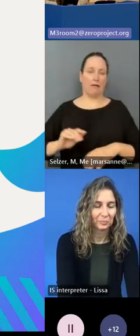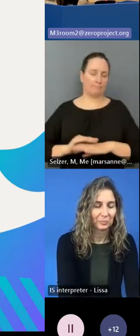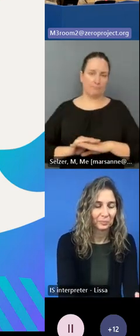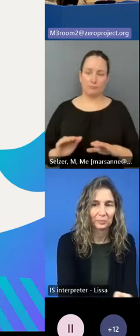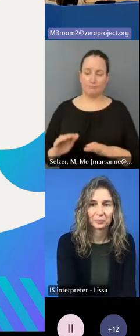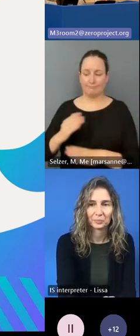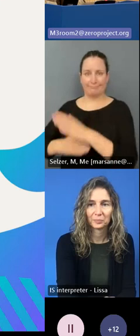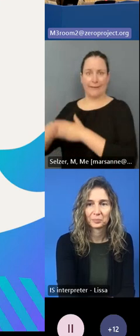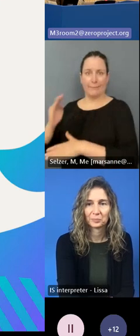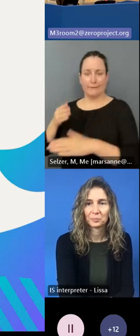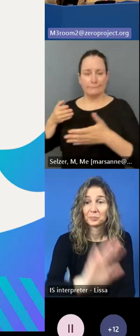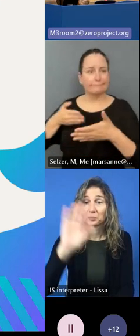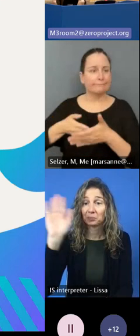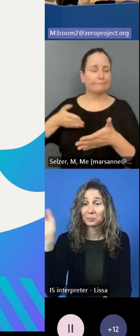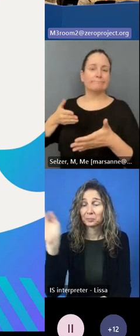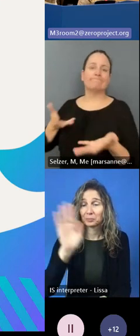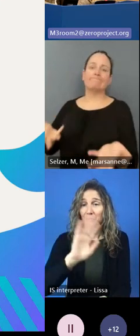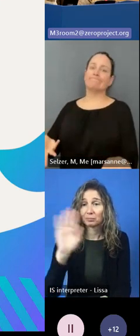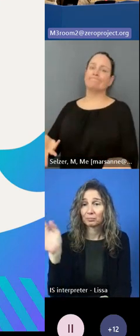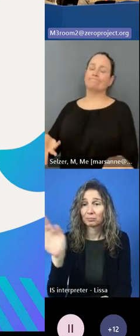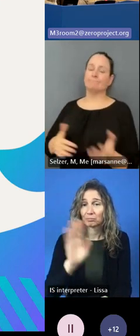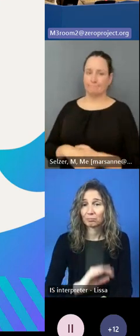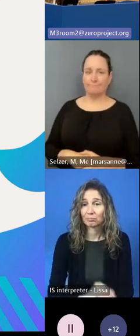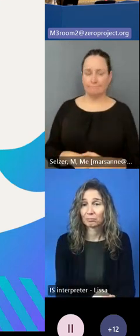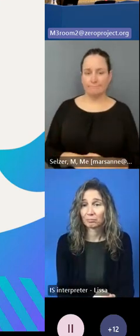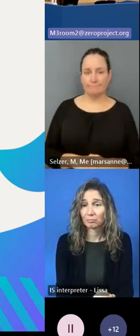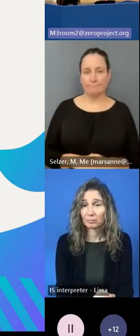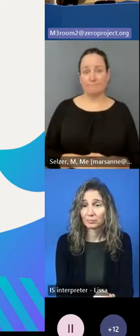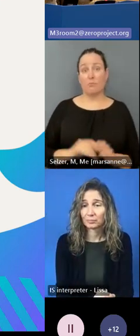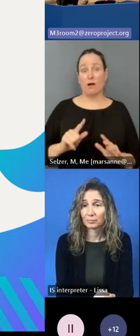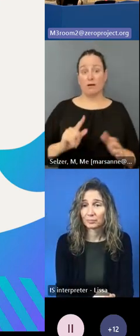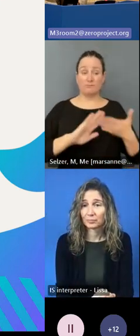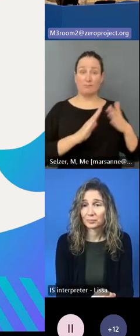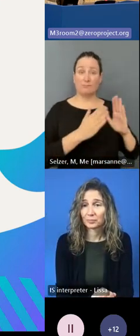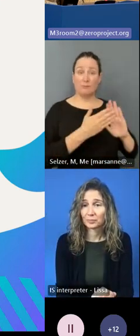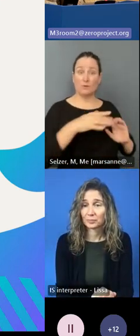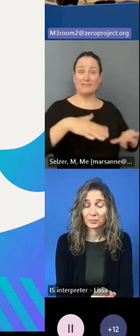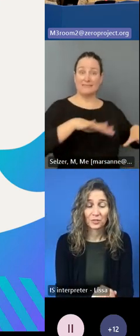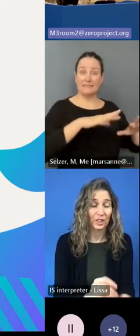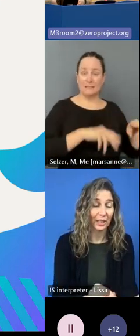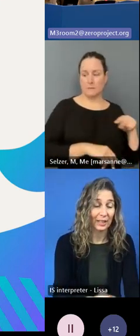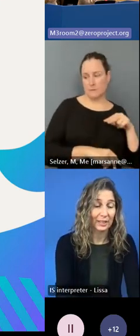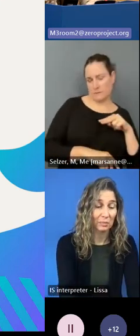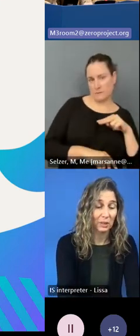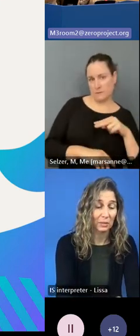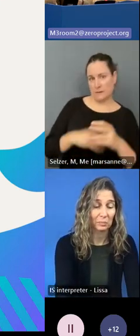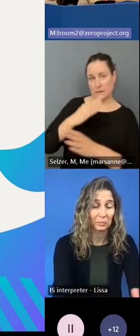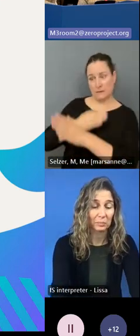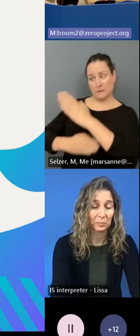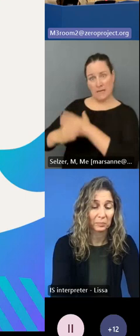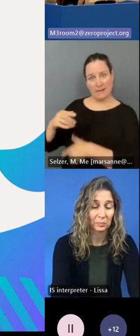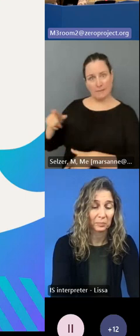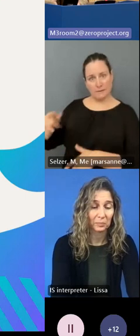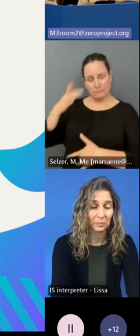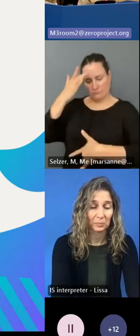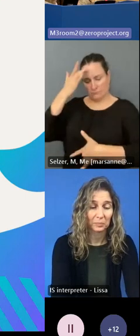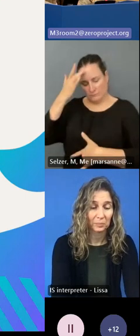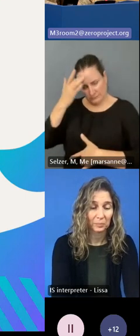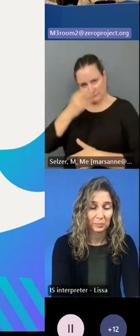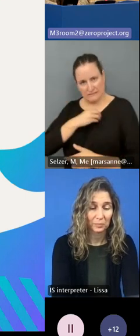disabilities. Second reason is we still have stereotype in the society that disability associated with illness, weaknesses, and